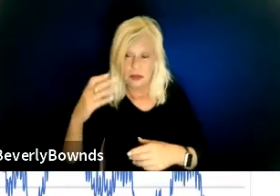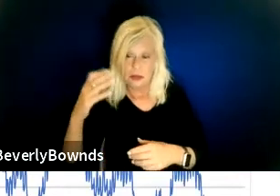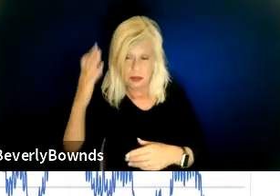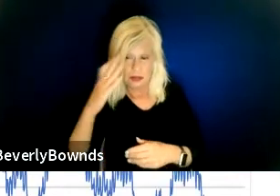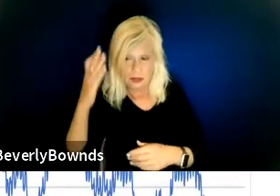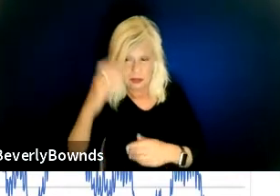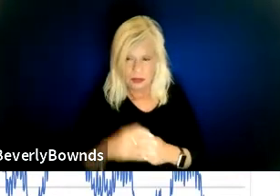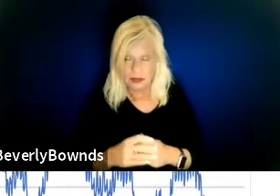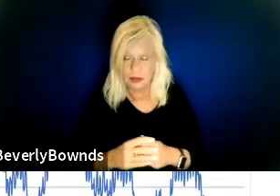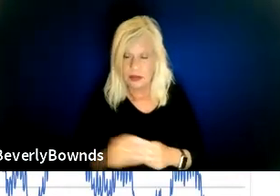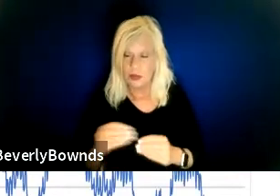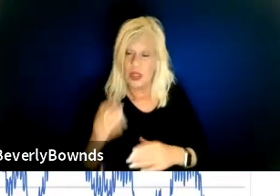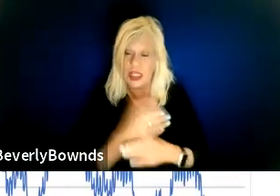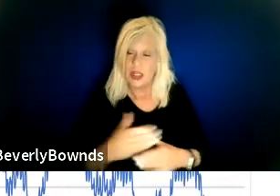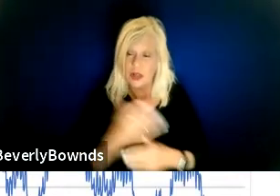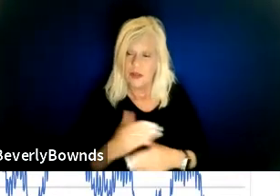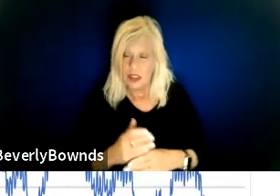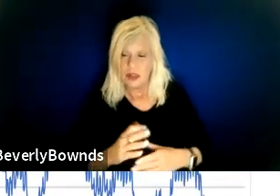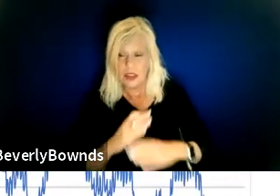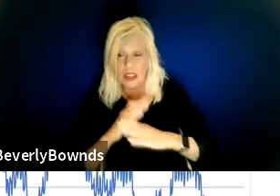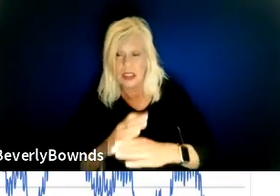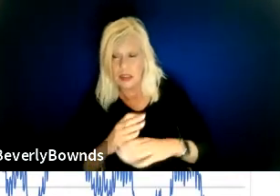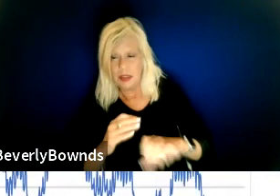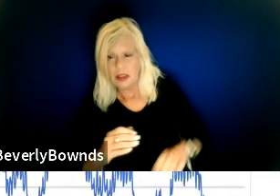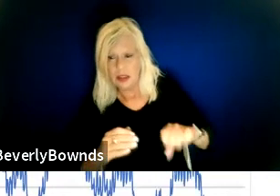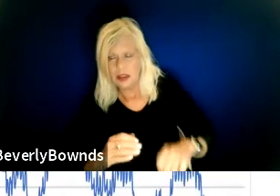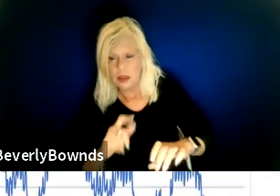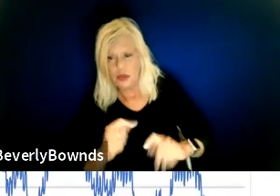the more it interferes with or inhibits the lesion